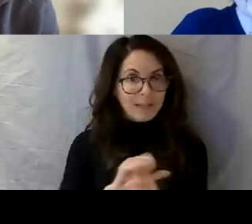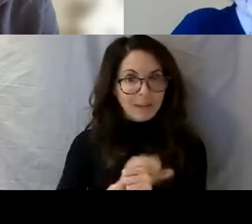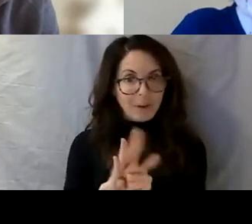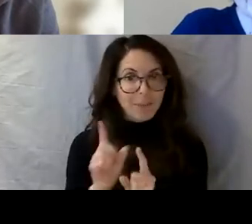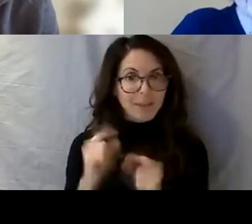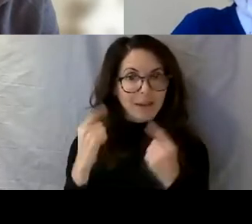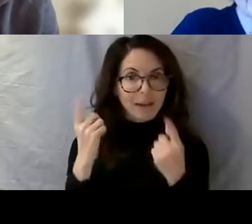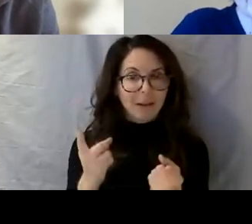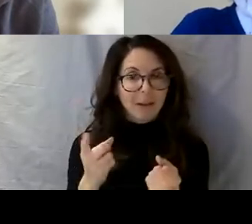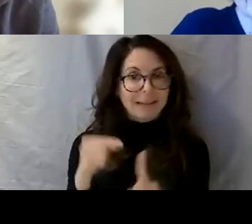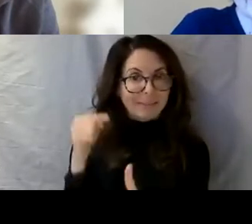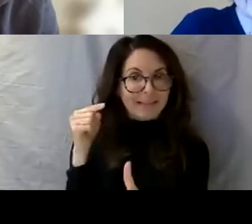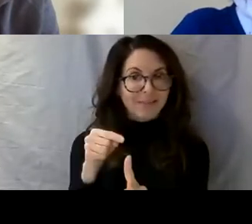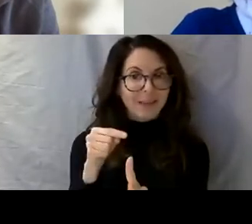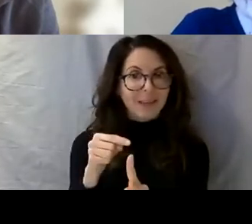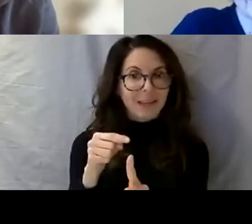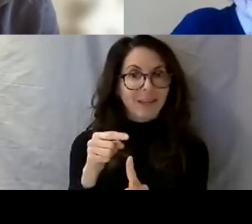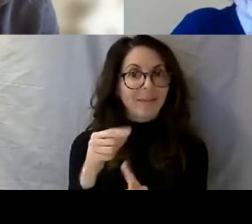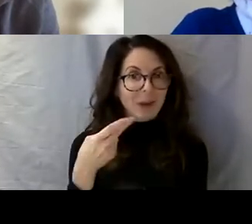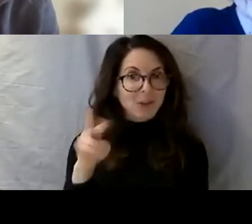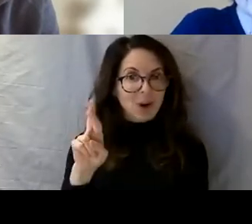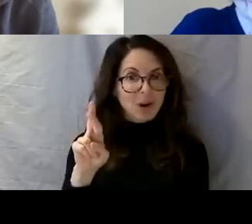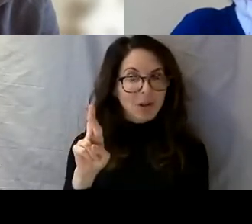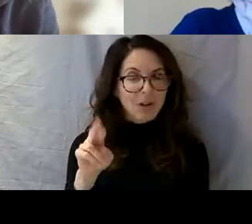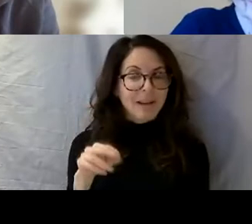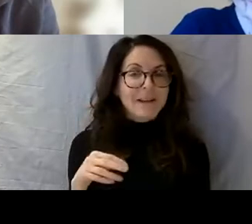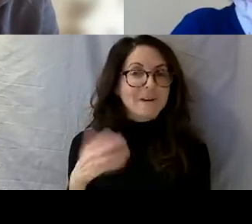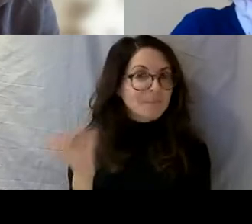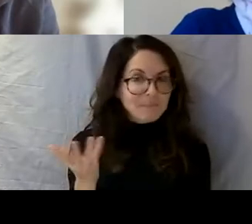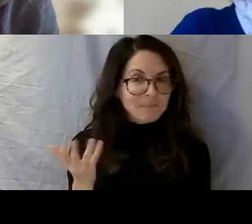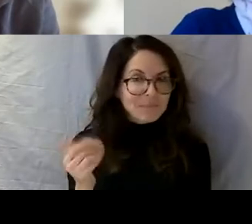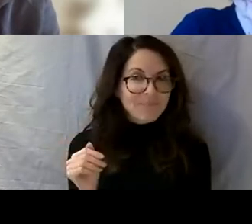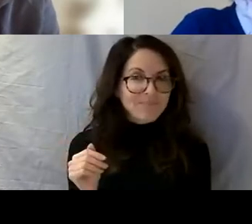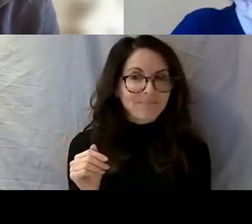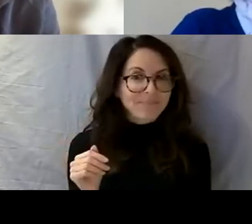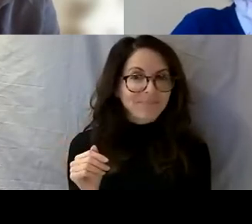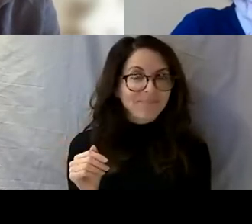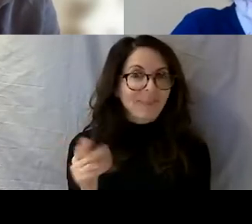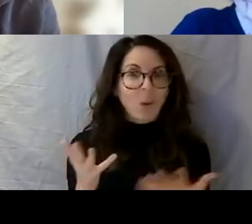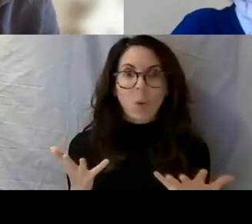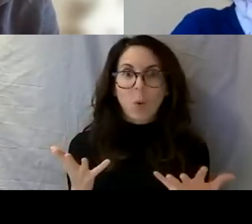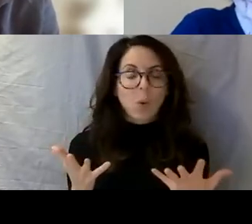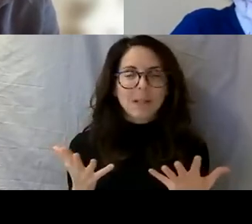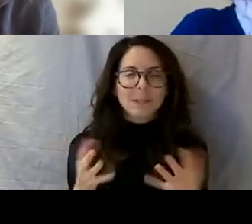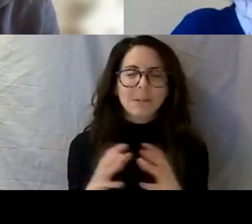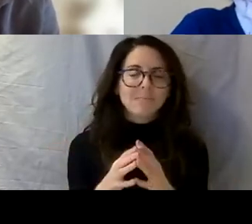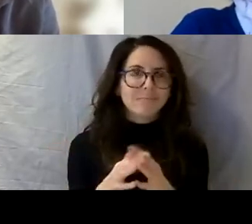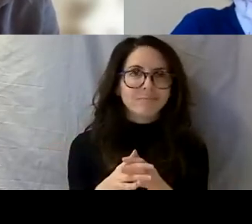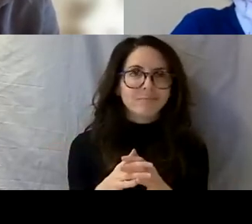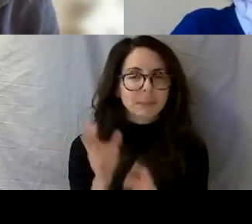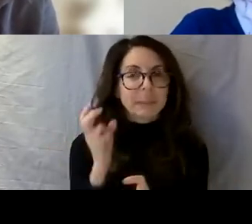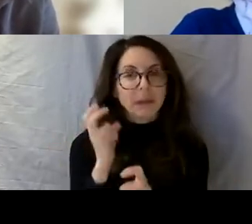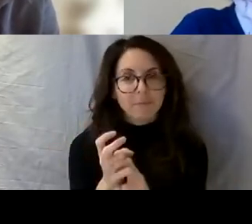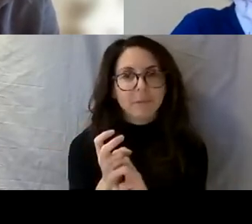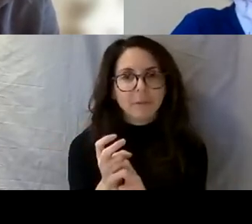especially in terms of human resources, have been extremely difficult. And